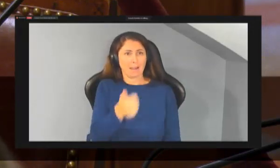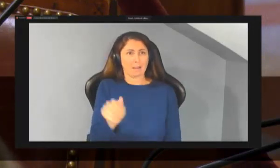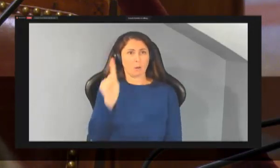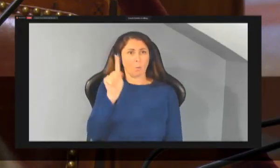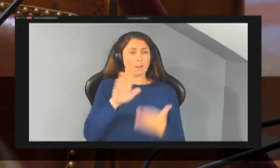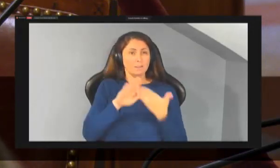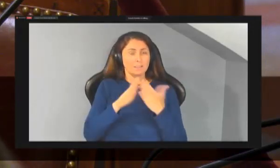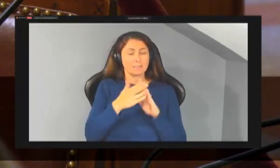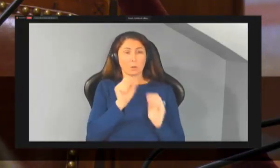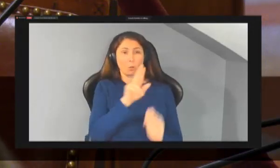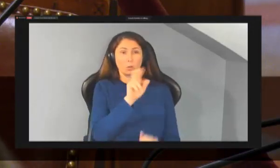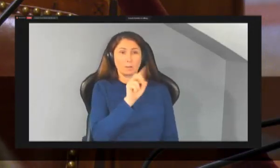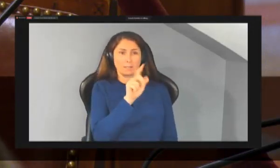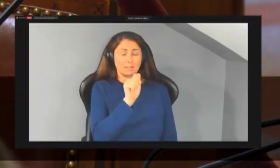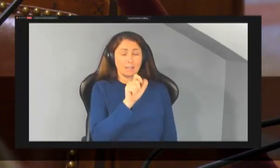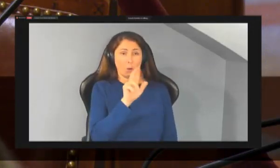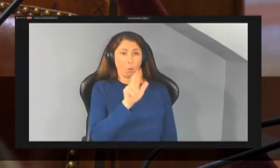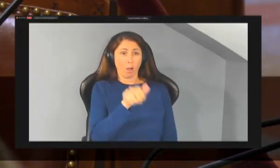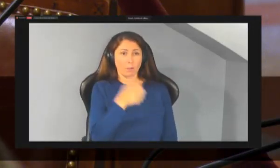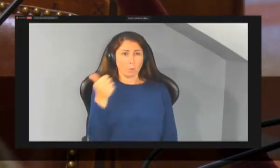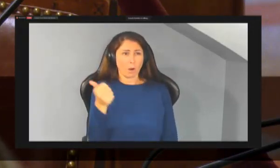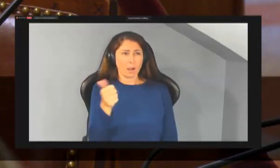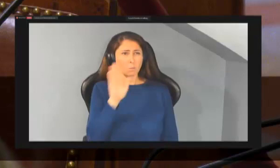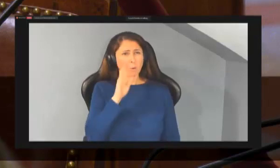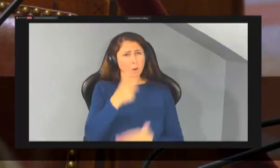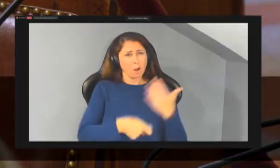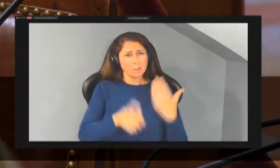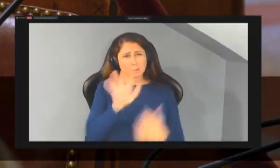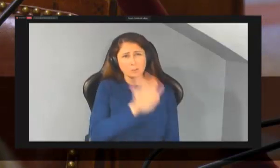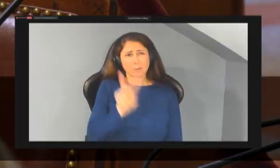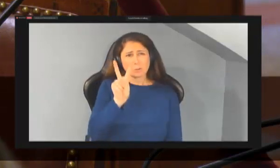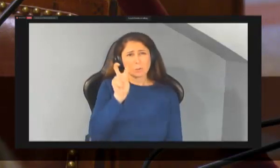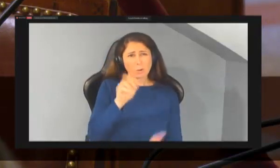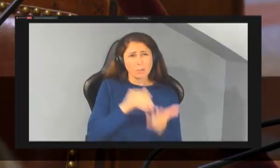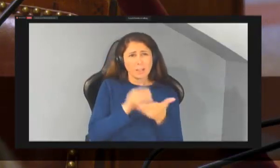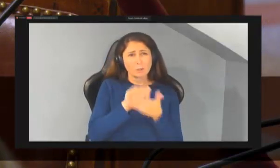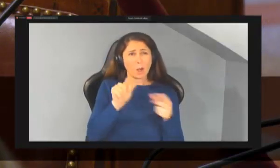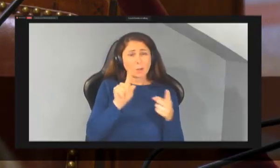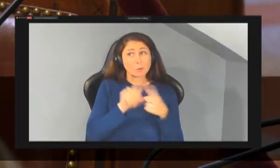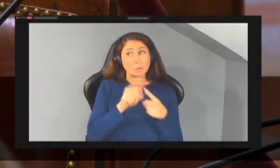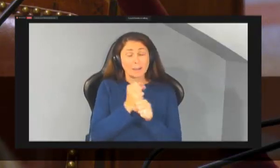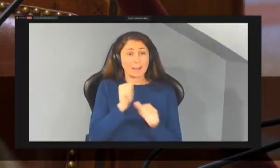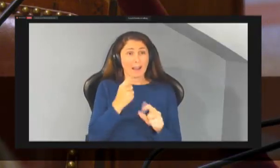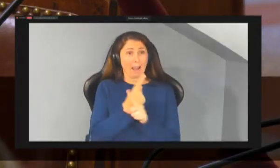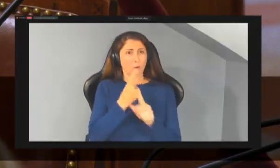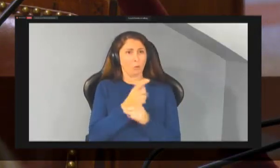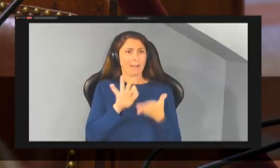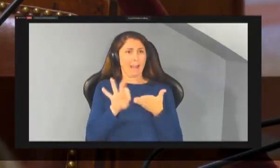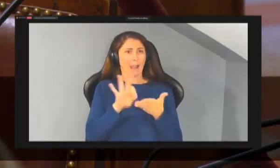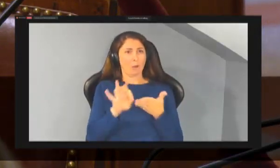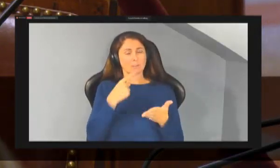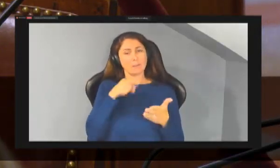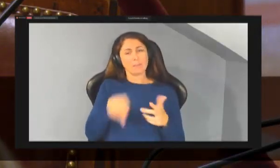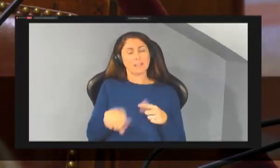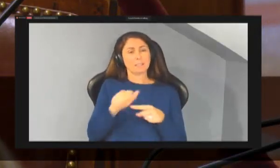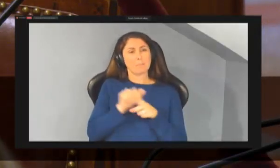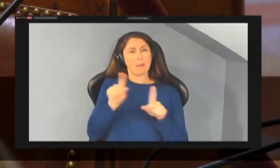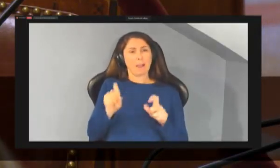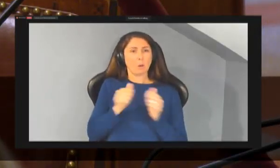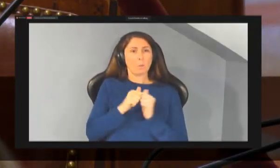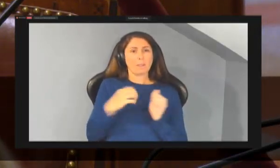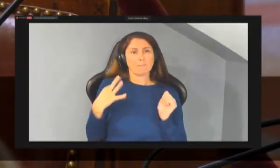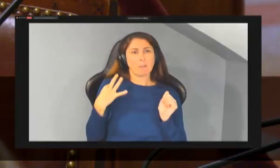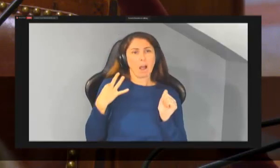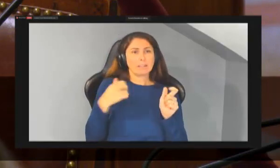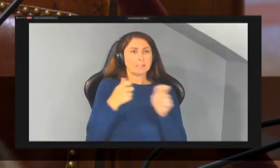the USDA or otherwise, it would cost around $200,000 just to get an accurate count. They're saying that this pilot with volunteer bow